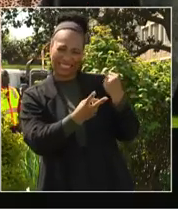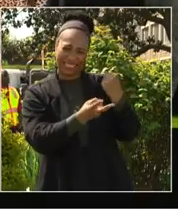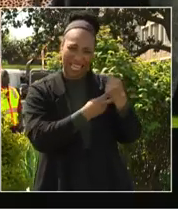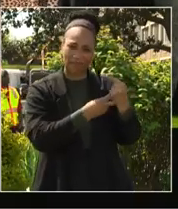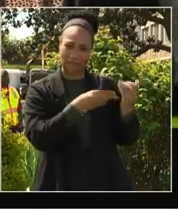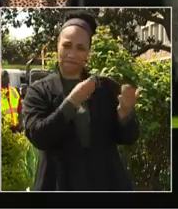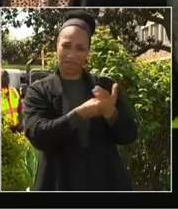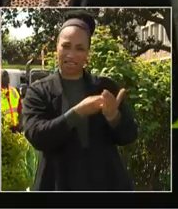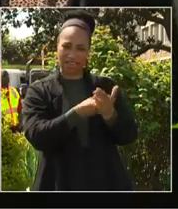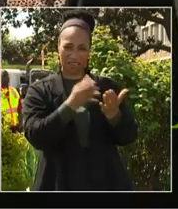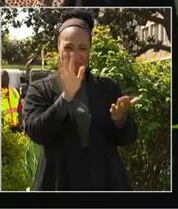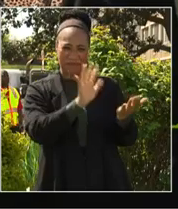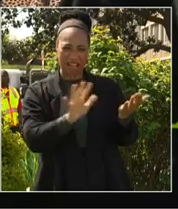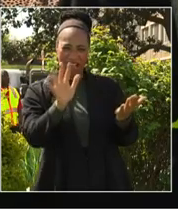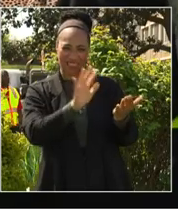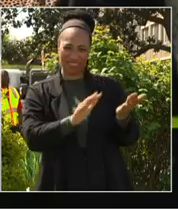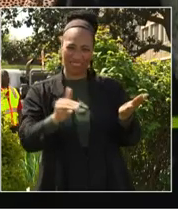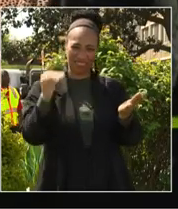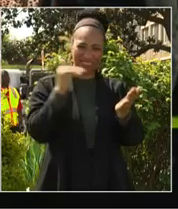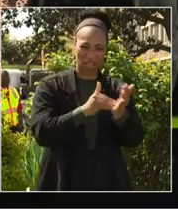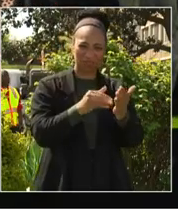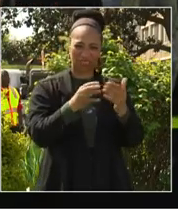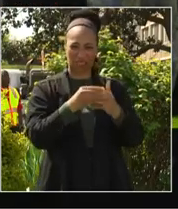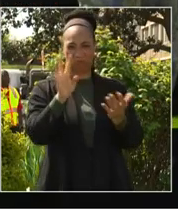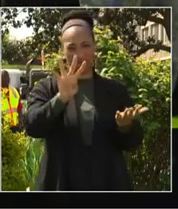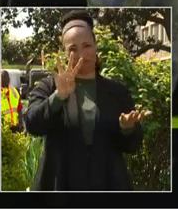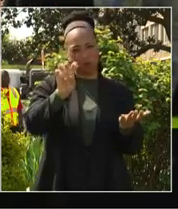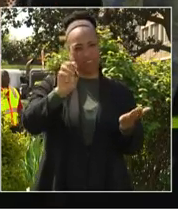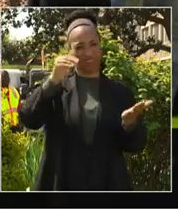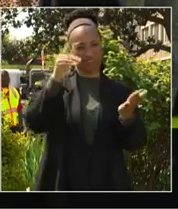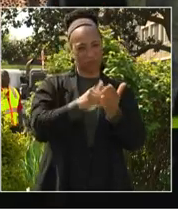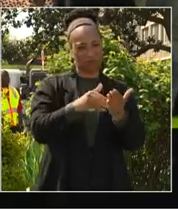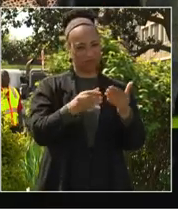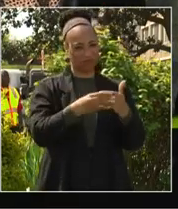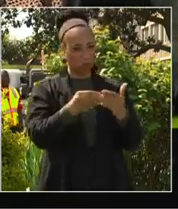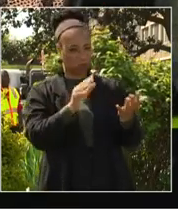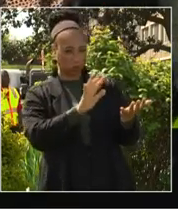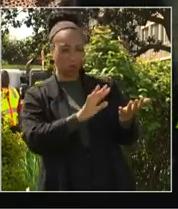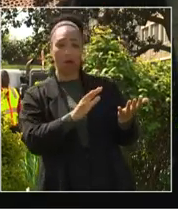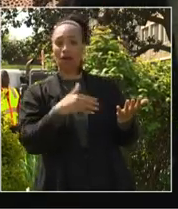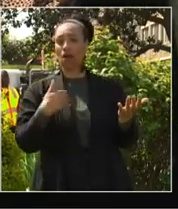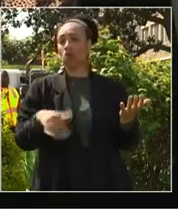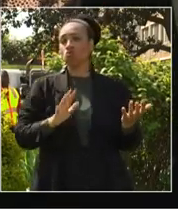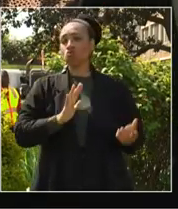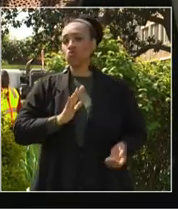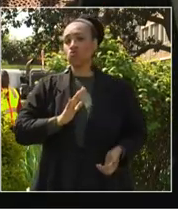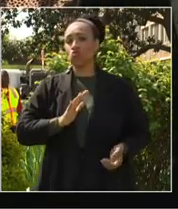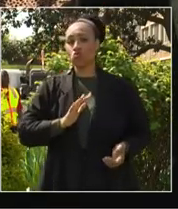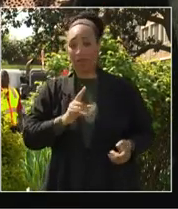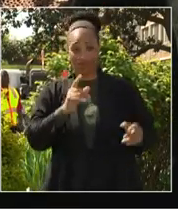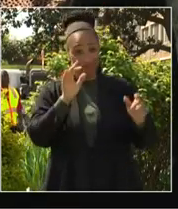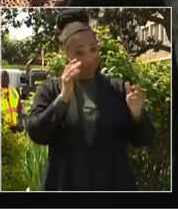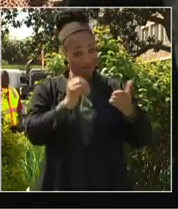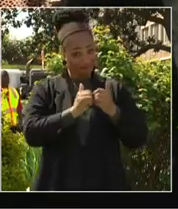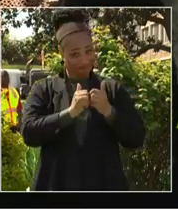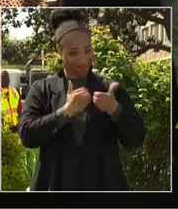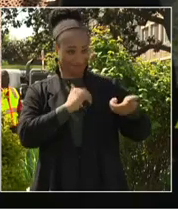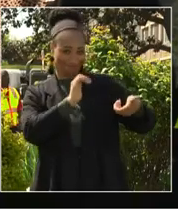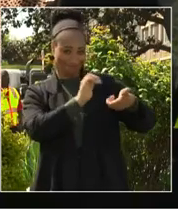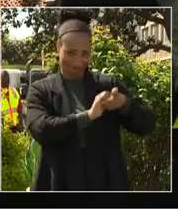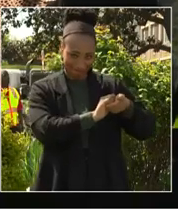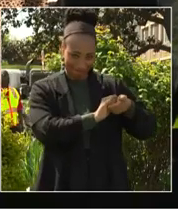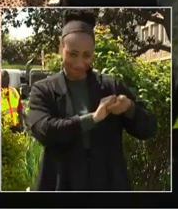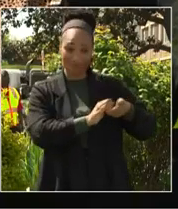DC Water ramps up our lead service line replacements, these types of partnerships with DDOTs and our fellow utilities will be even